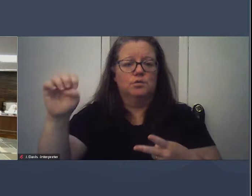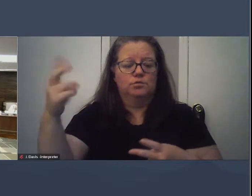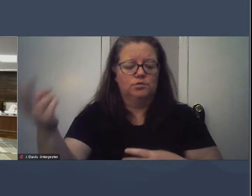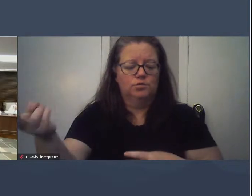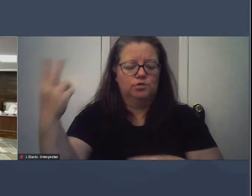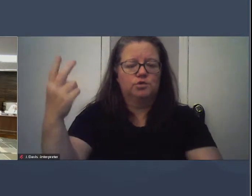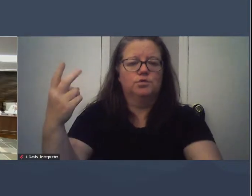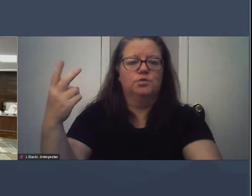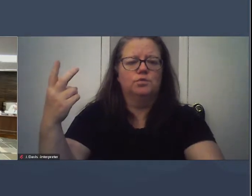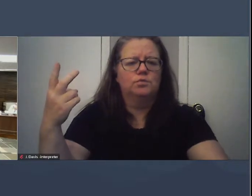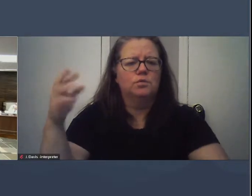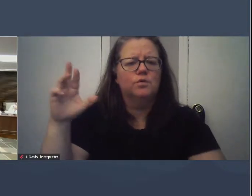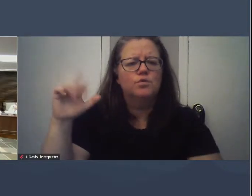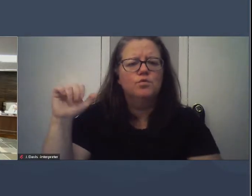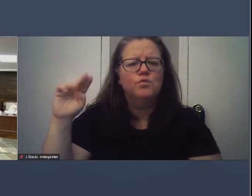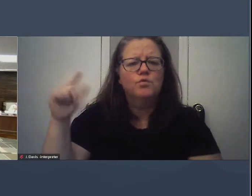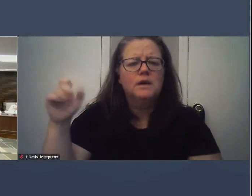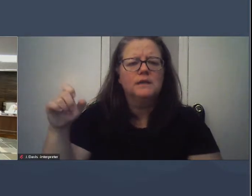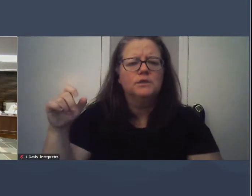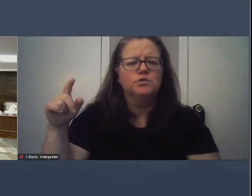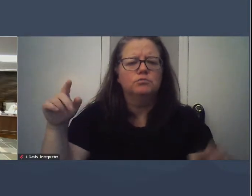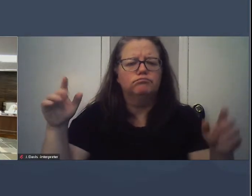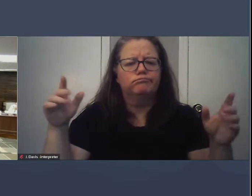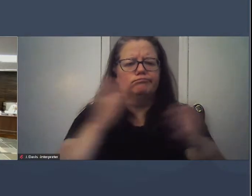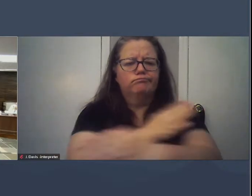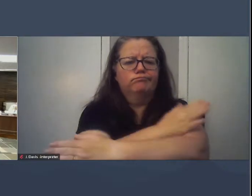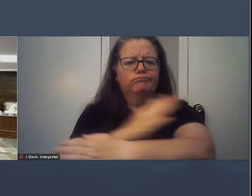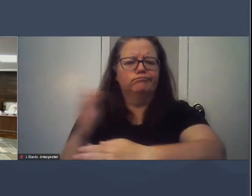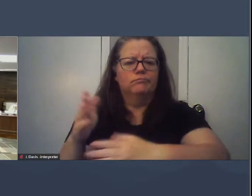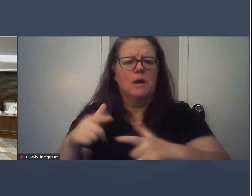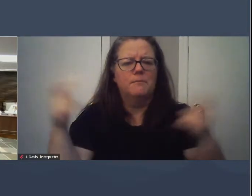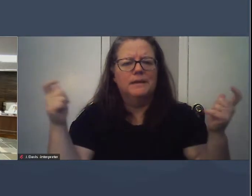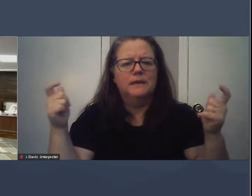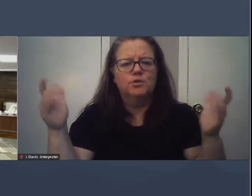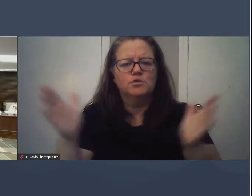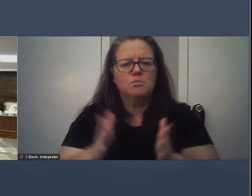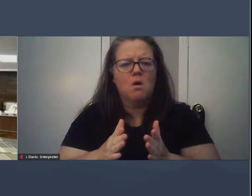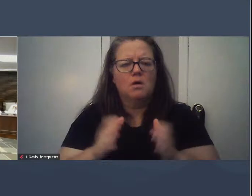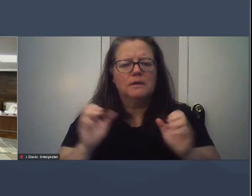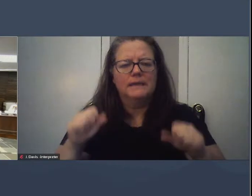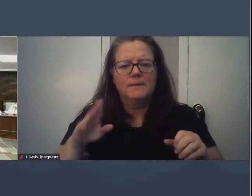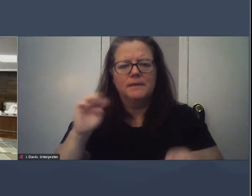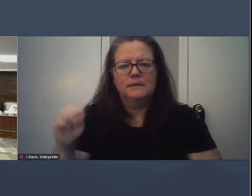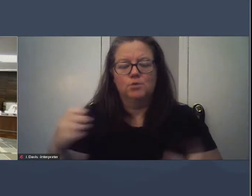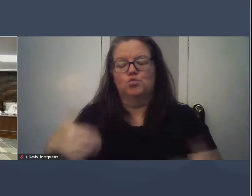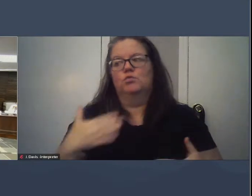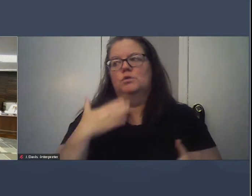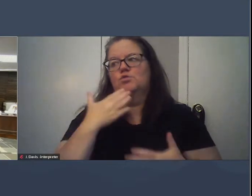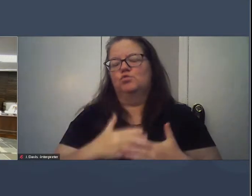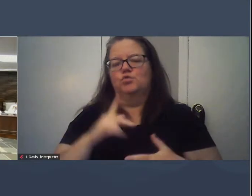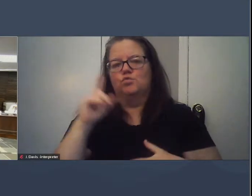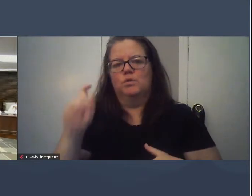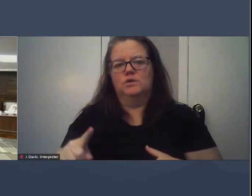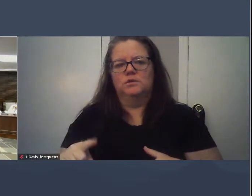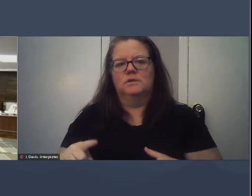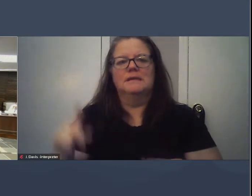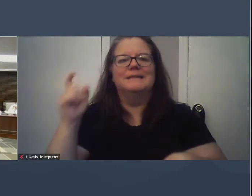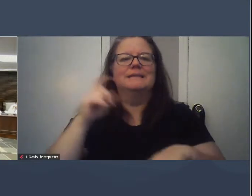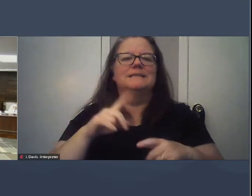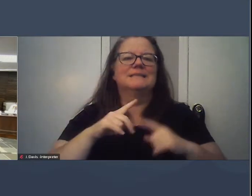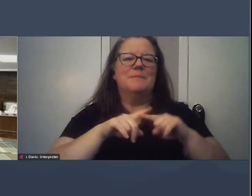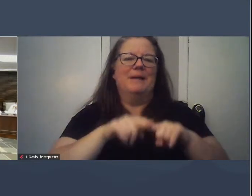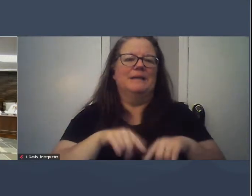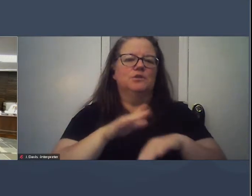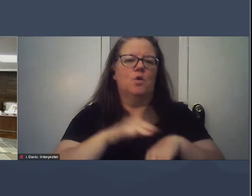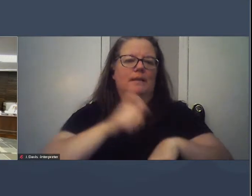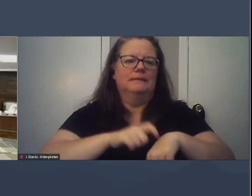range in terms of size? How big or small could it be? That's a good question. It's a time of travel, so correct. The